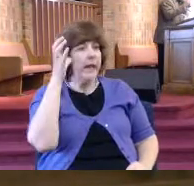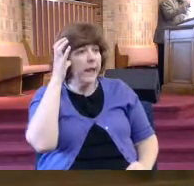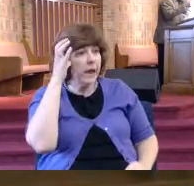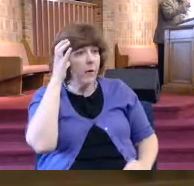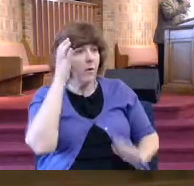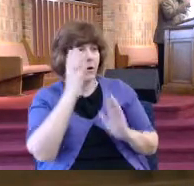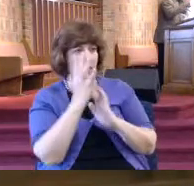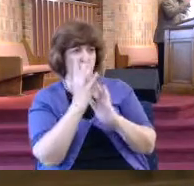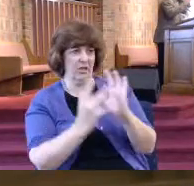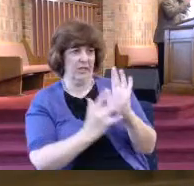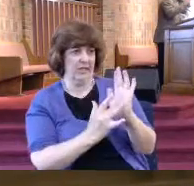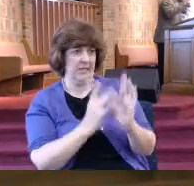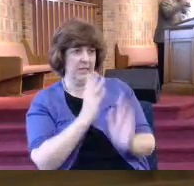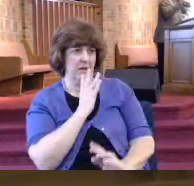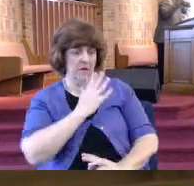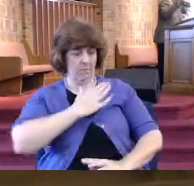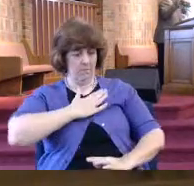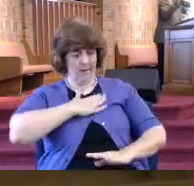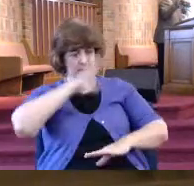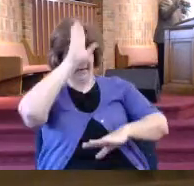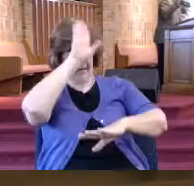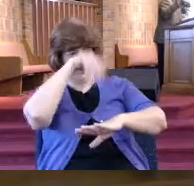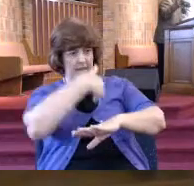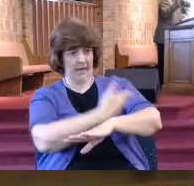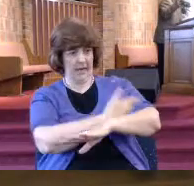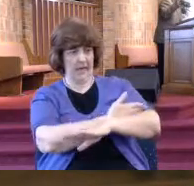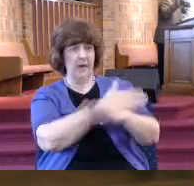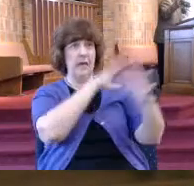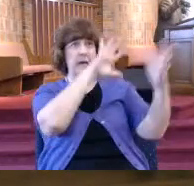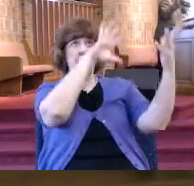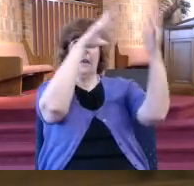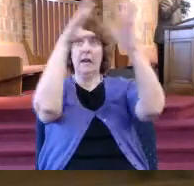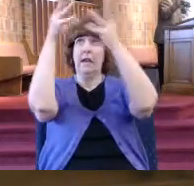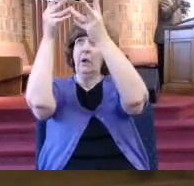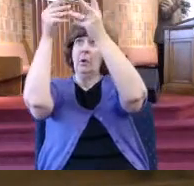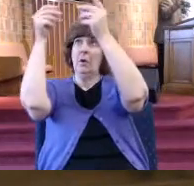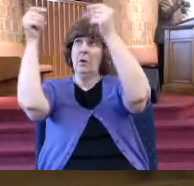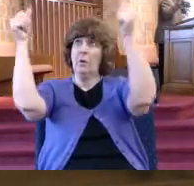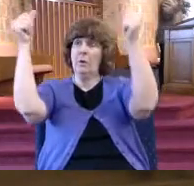And when the cloud moves away, there's no one left but Jesus.